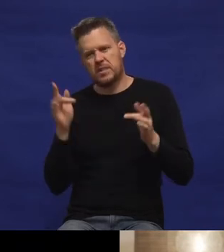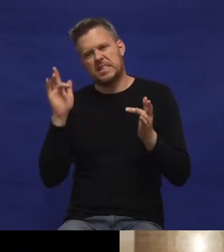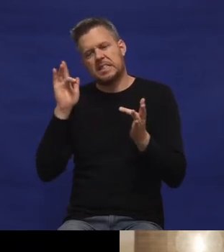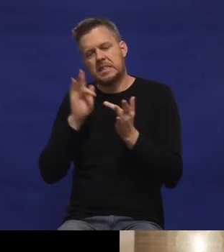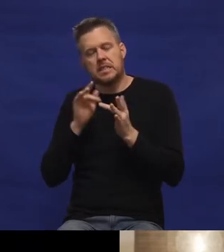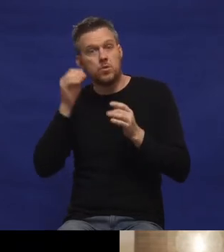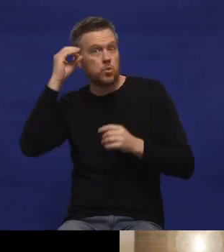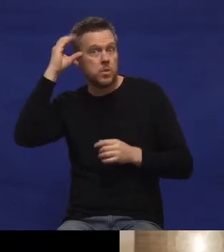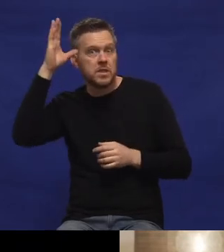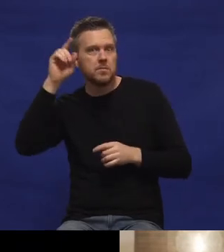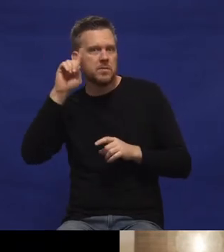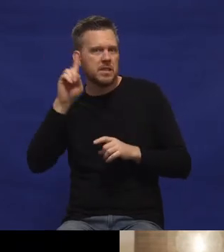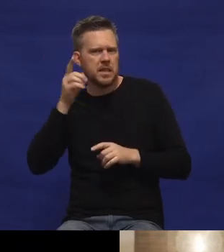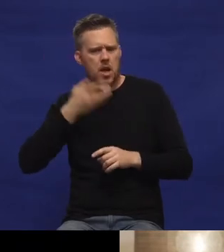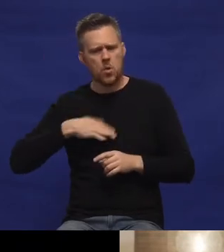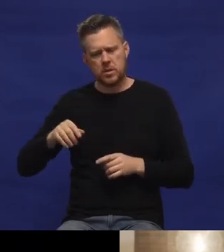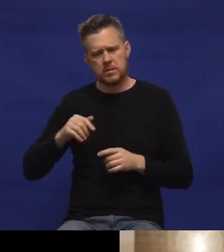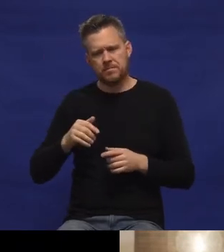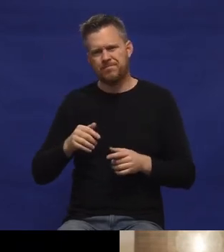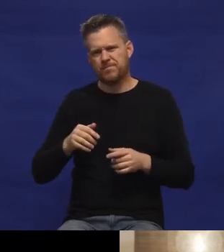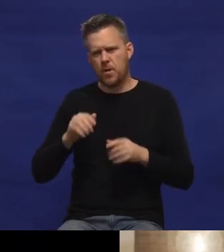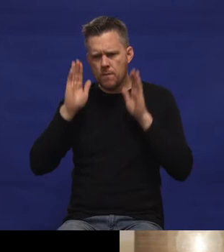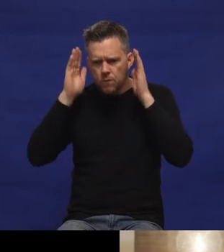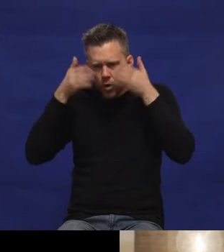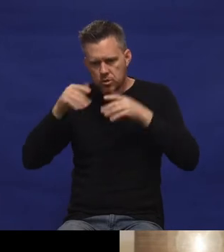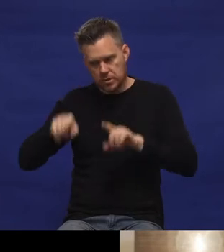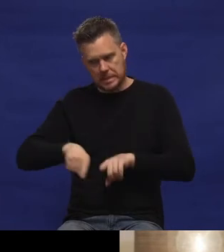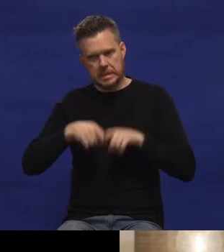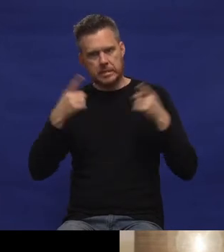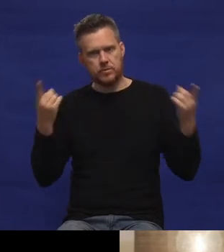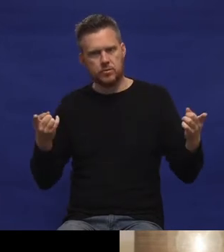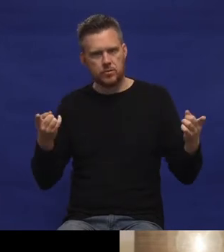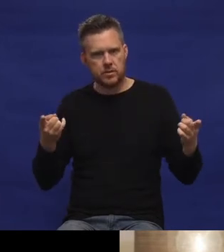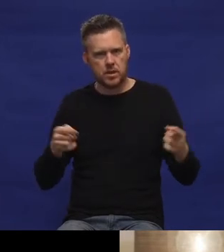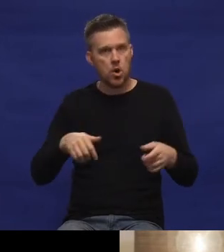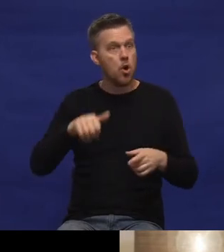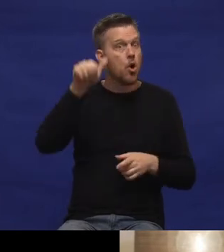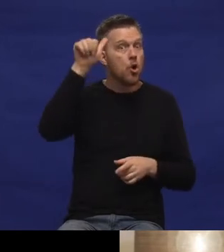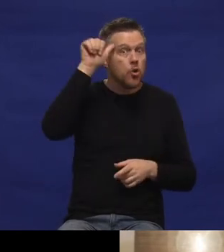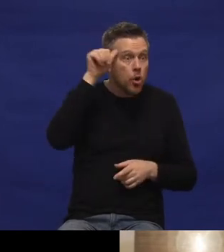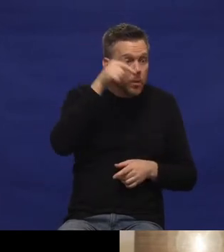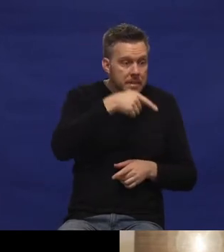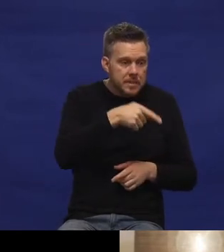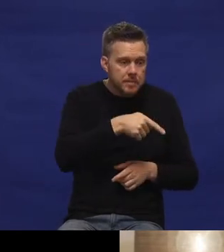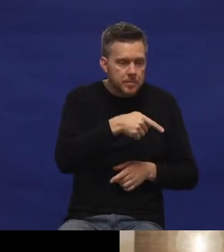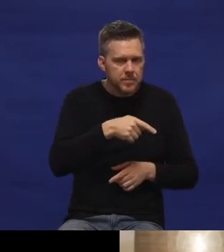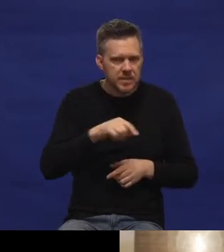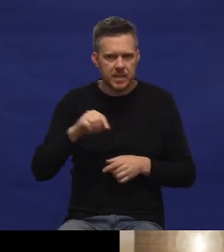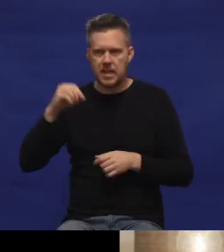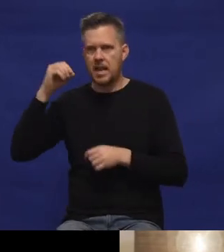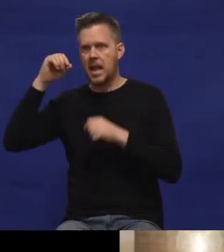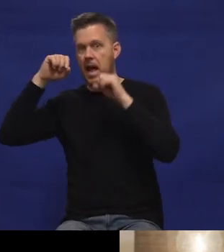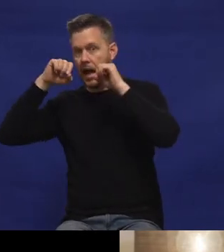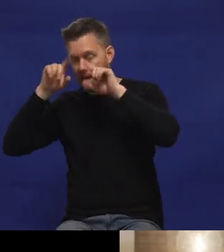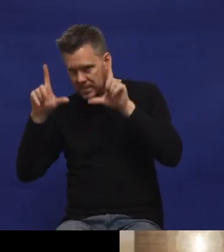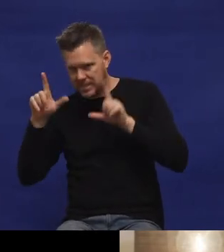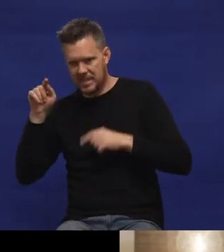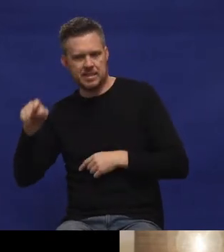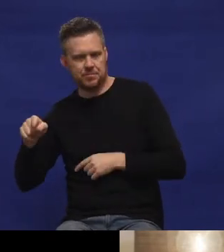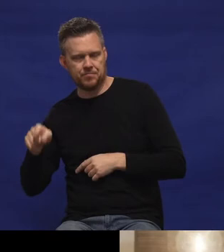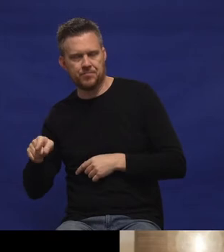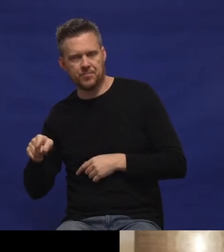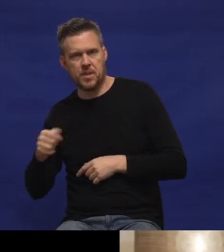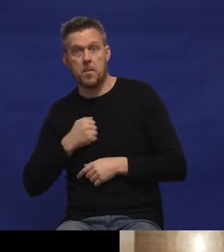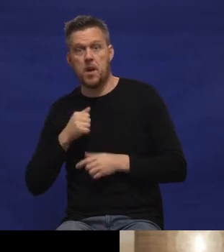emphasize the difference between knowing and understanding. One of my all-time favorite